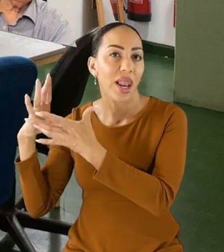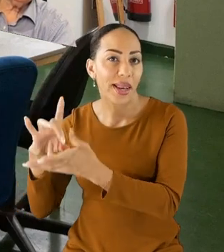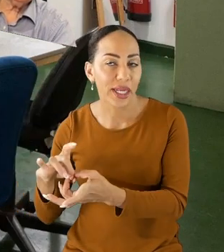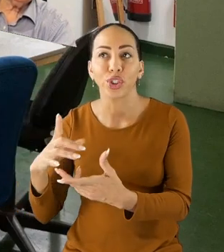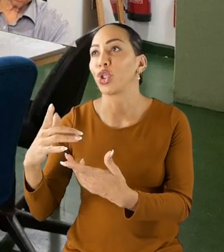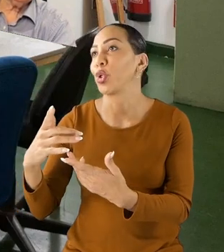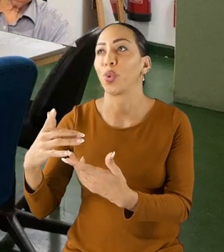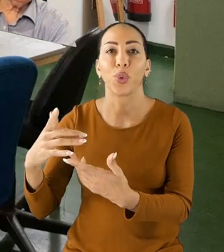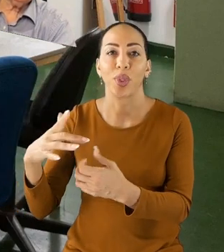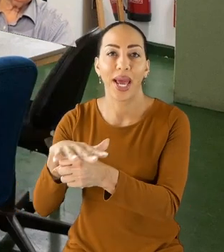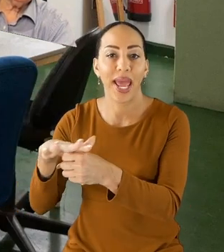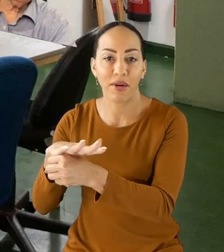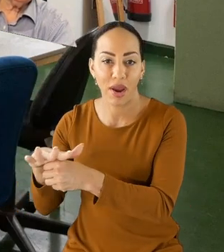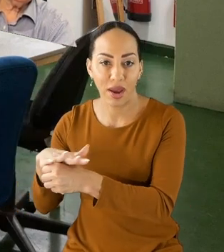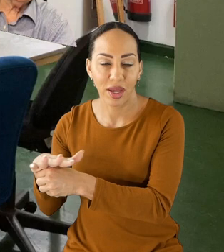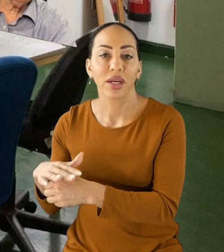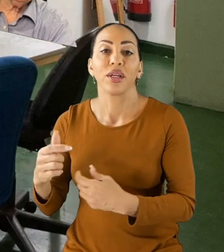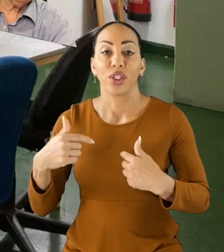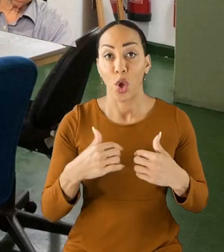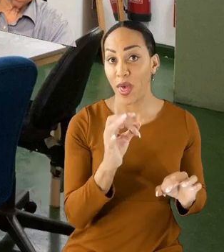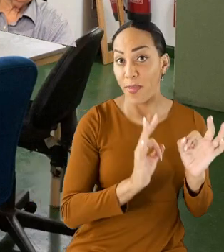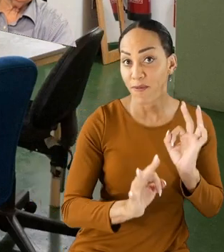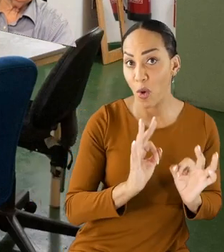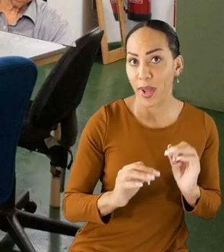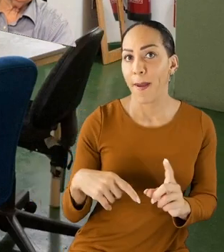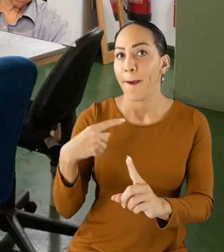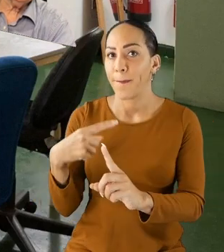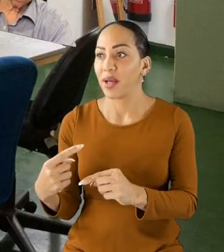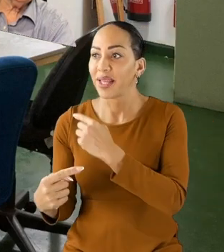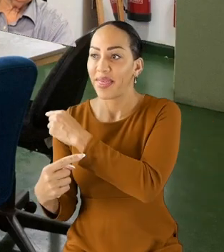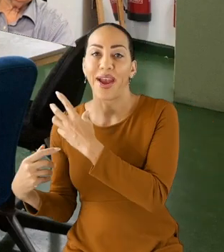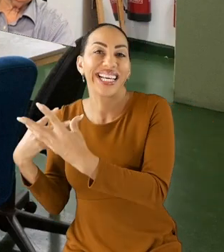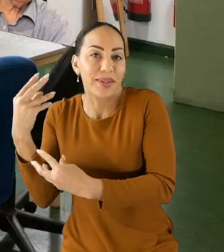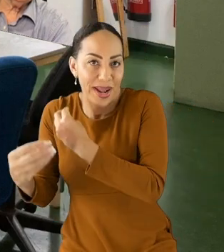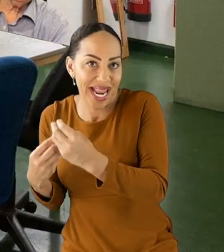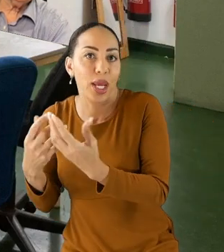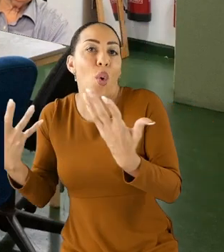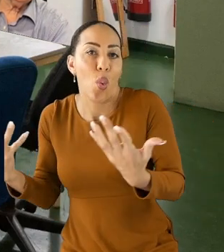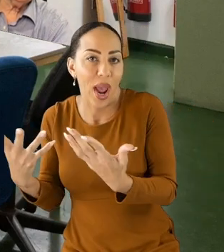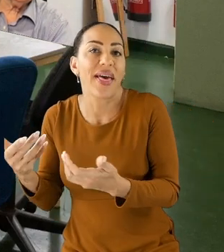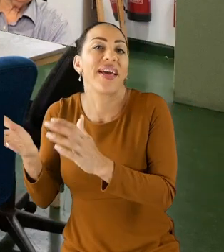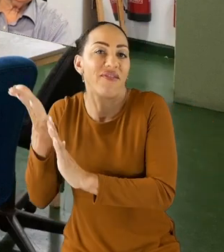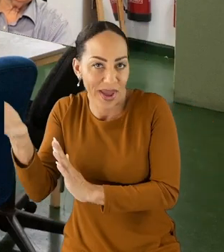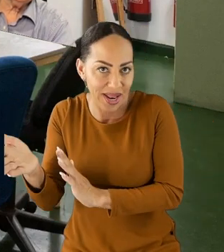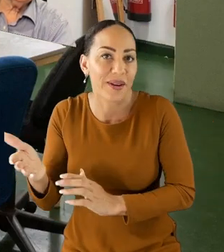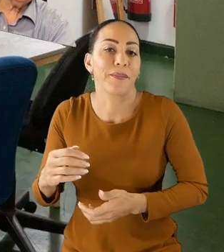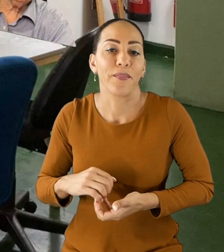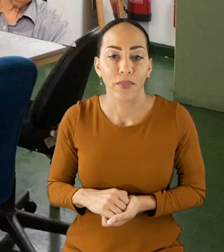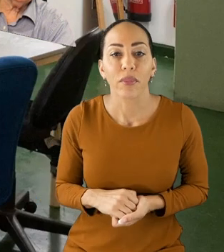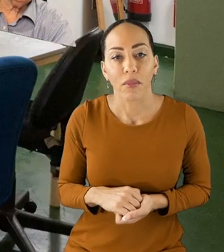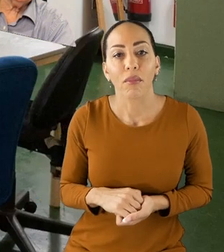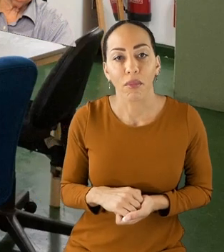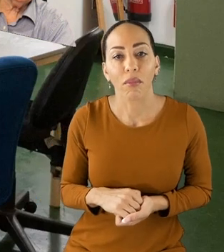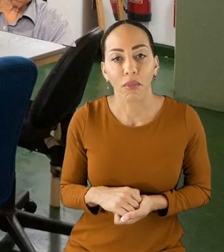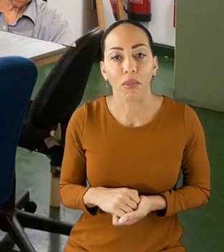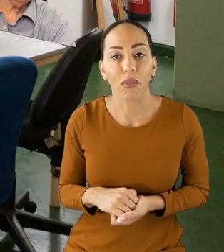on stage, but also living through the work that they're telling the story of having lived through. And that's where I think